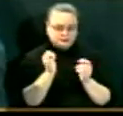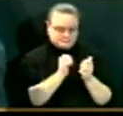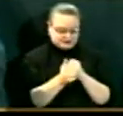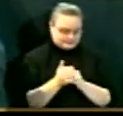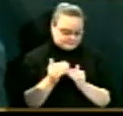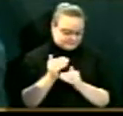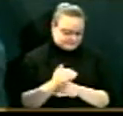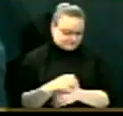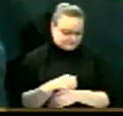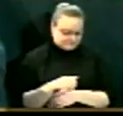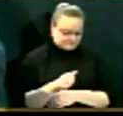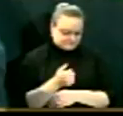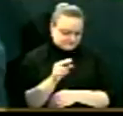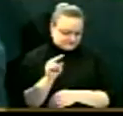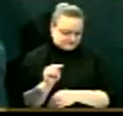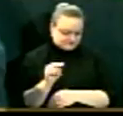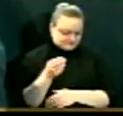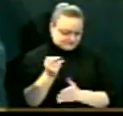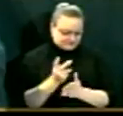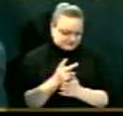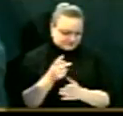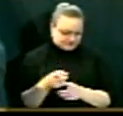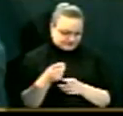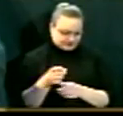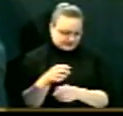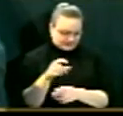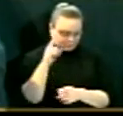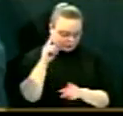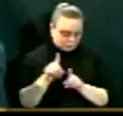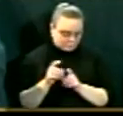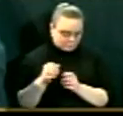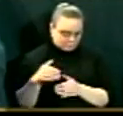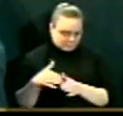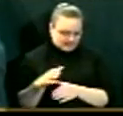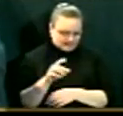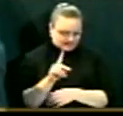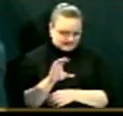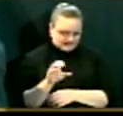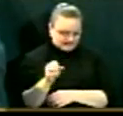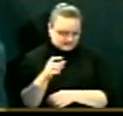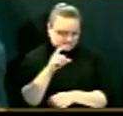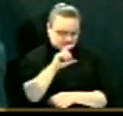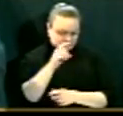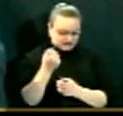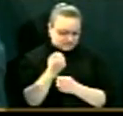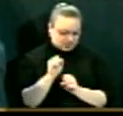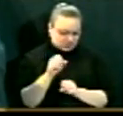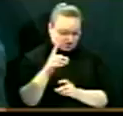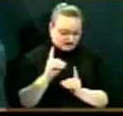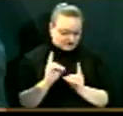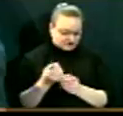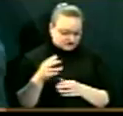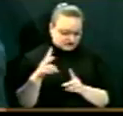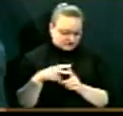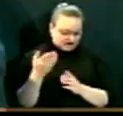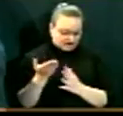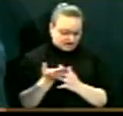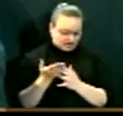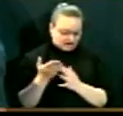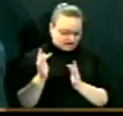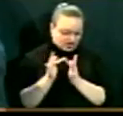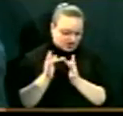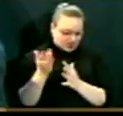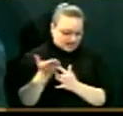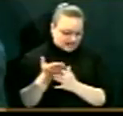Motion carries. 10N, approve grant agreement to allow the KCS Security Division to file an online application for a